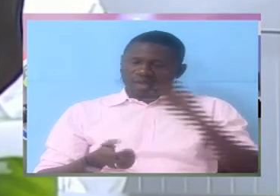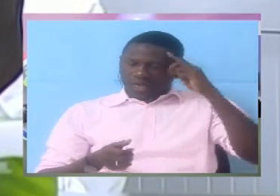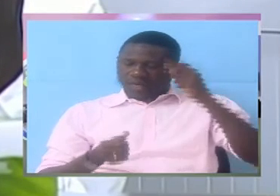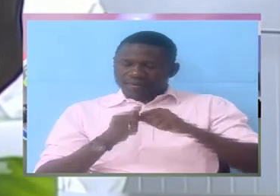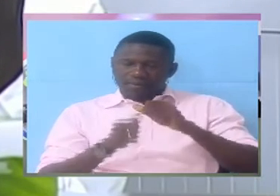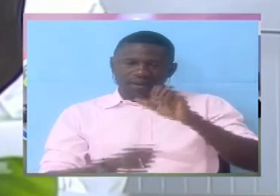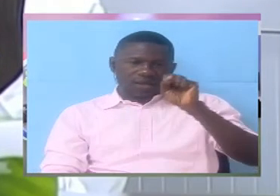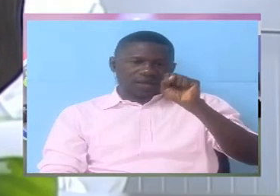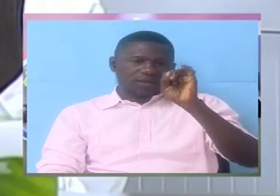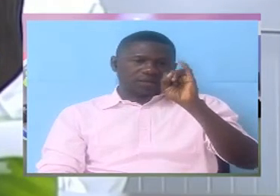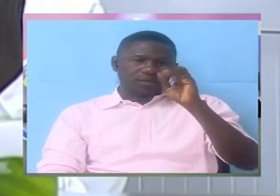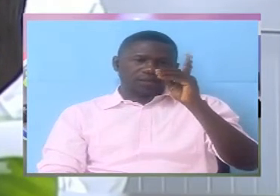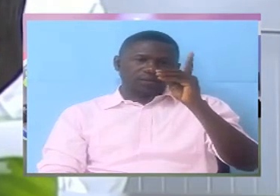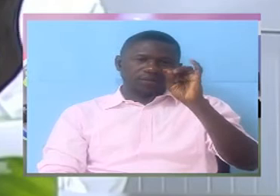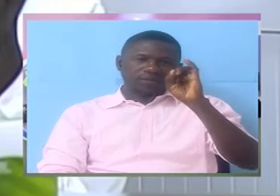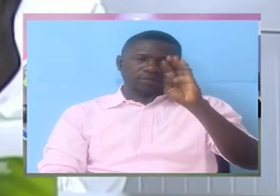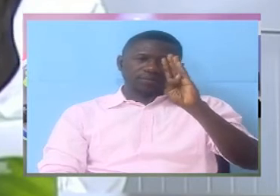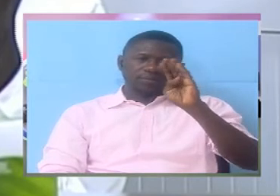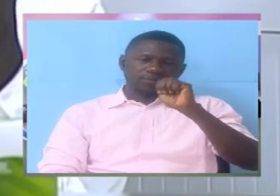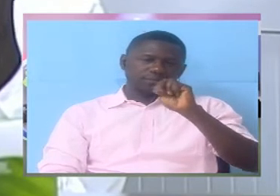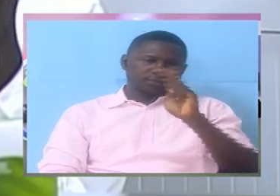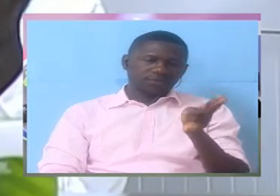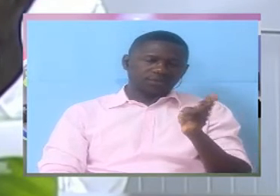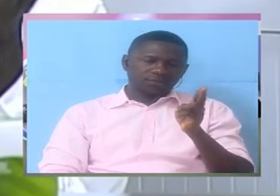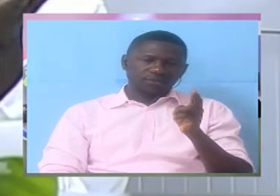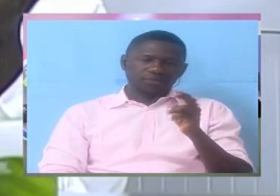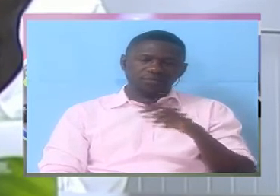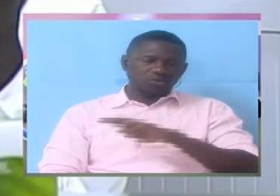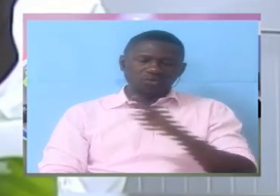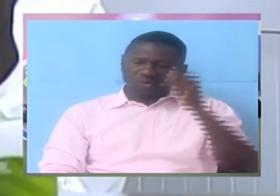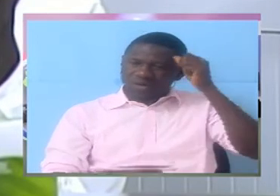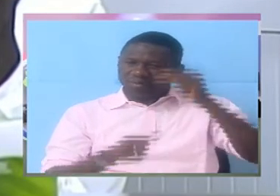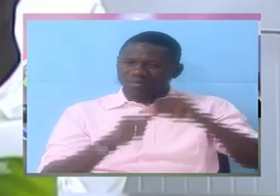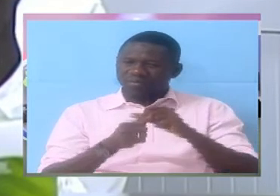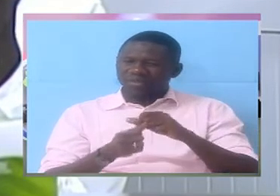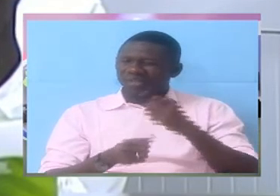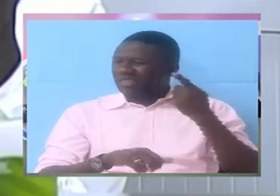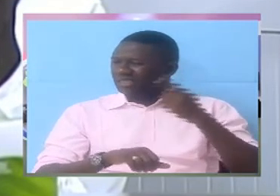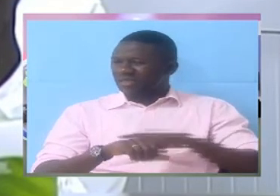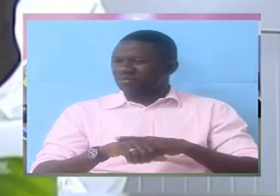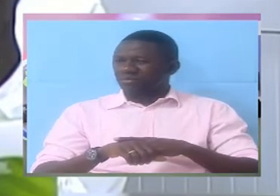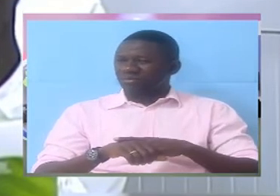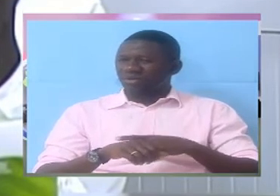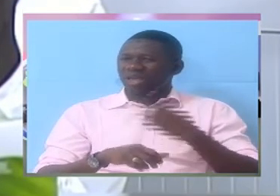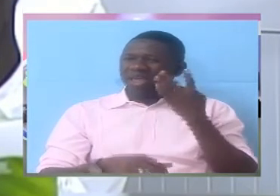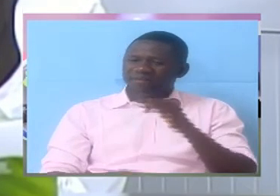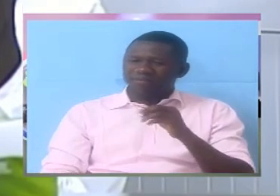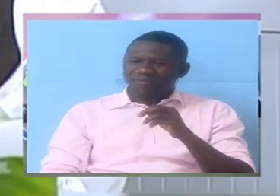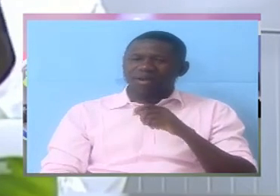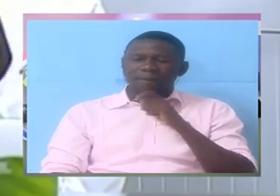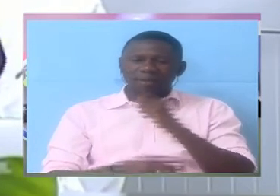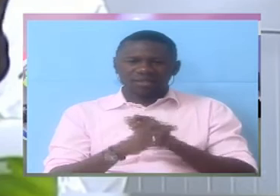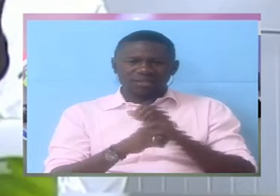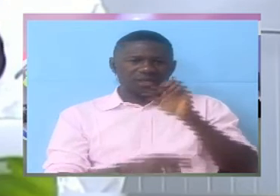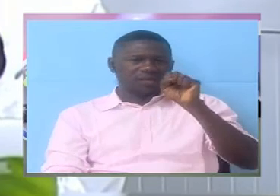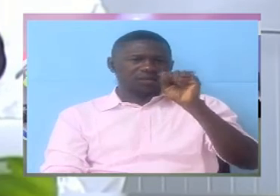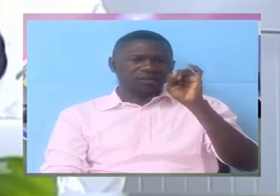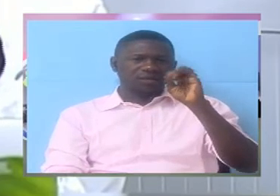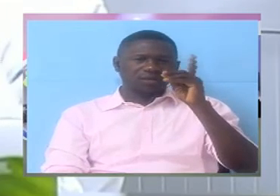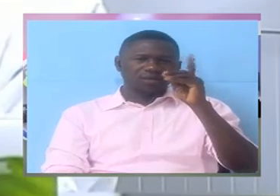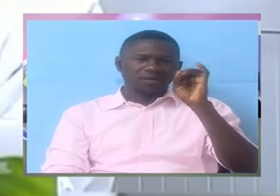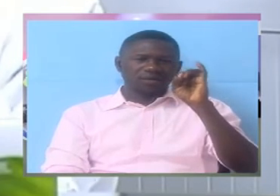recall at that panel whether Sidibe was there. Sidibe muna lokulalti dabarin hakilo mamuta no Sidibe mo all the